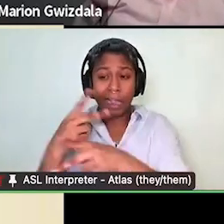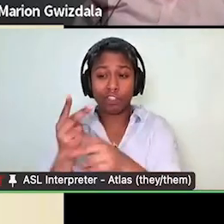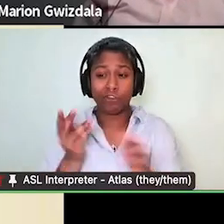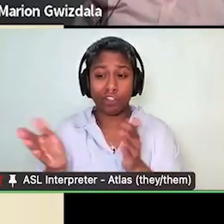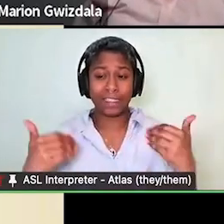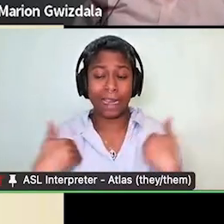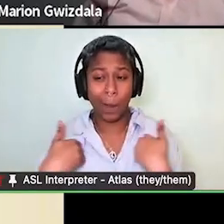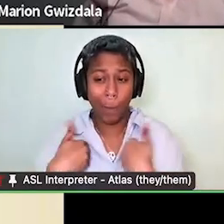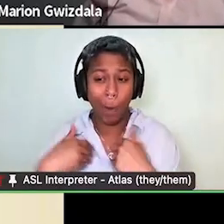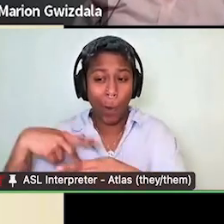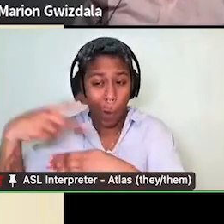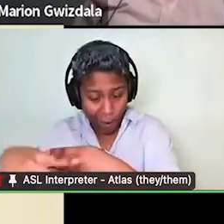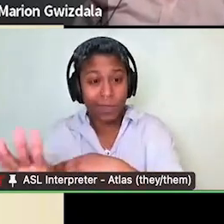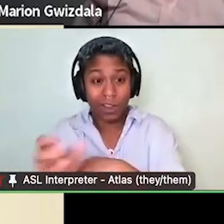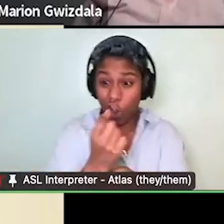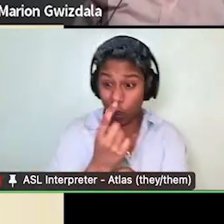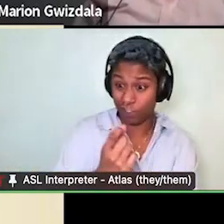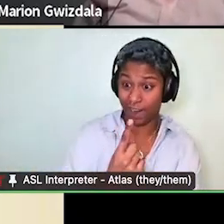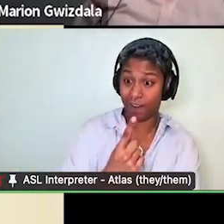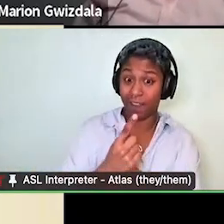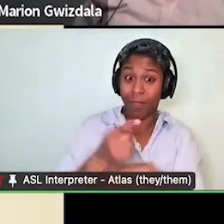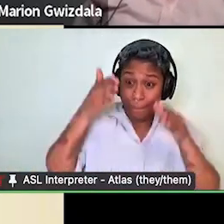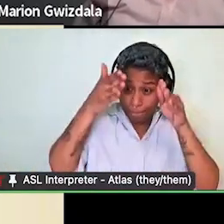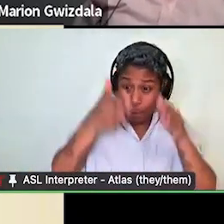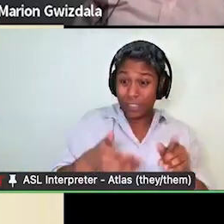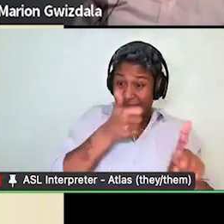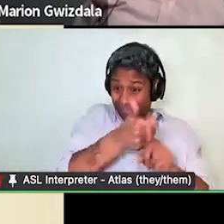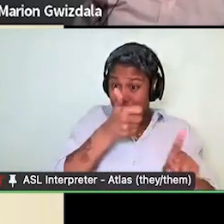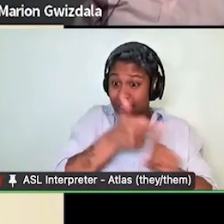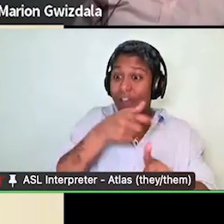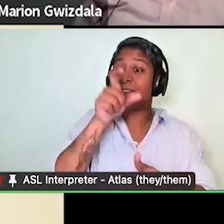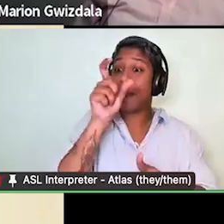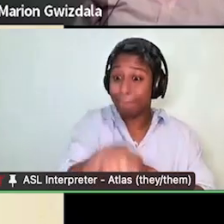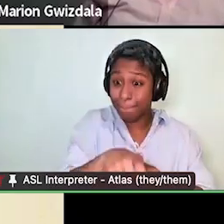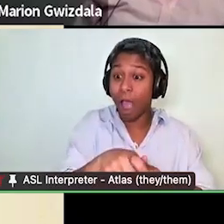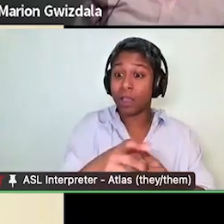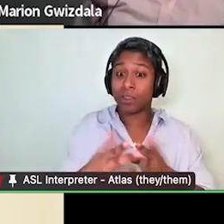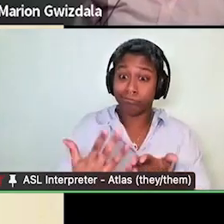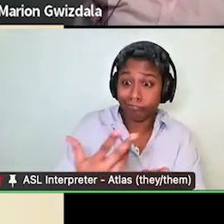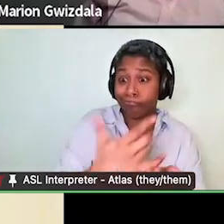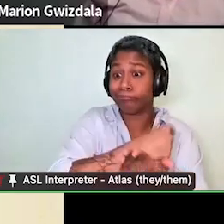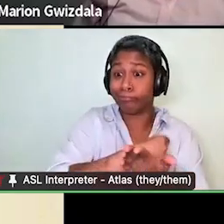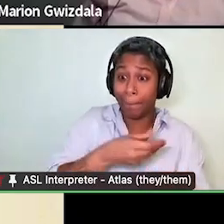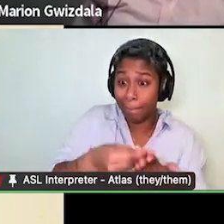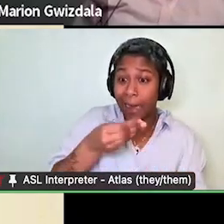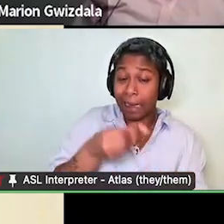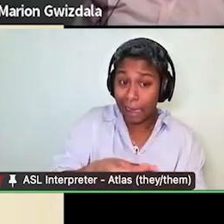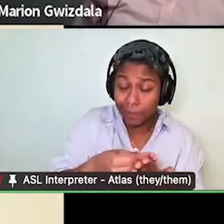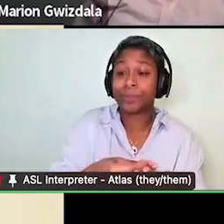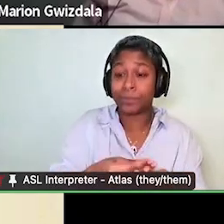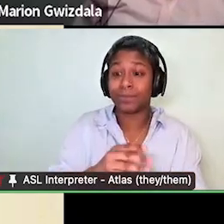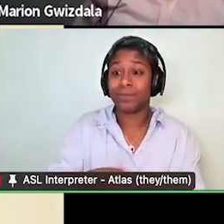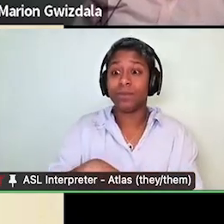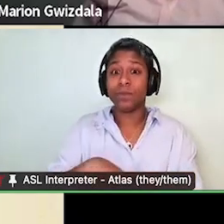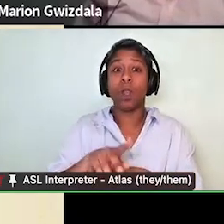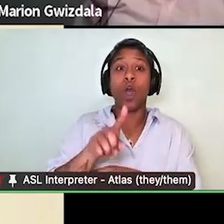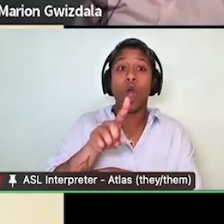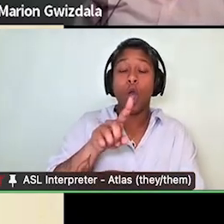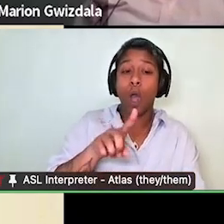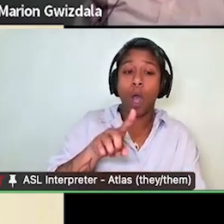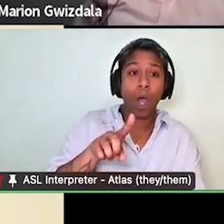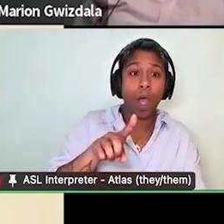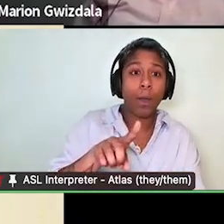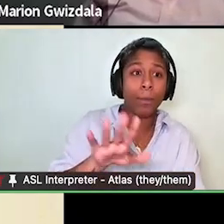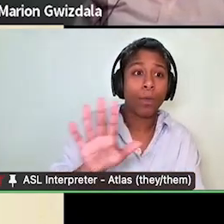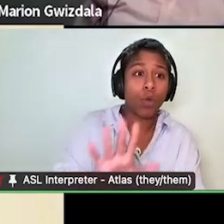an amount of about $25,000 to $35,000 in order to undergo the training. So in other words, they have to raise the